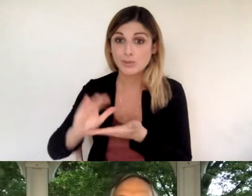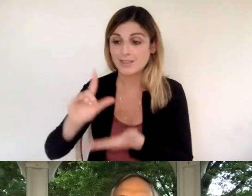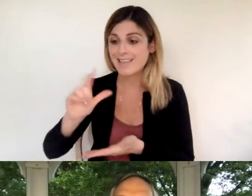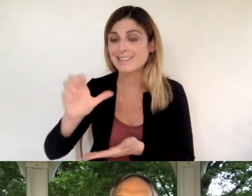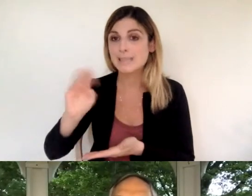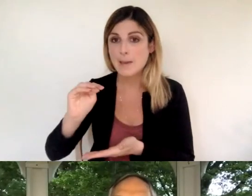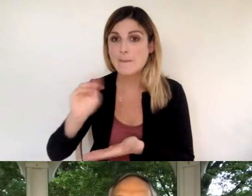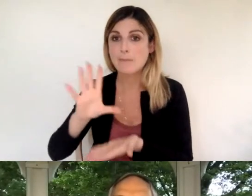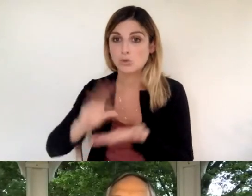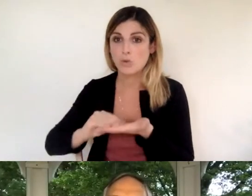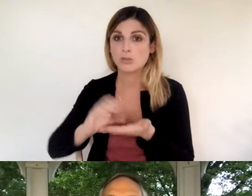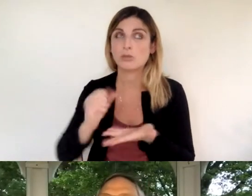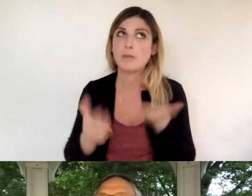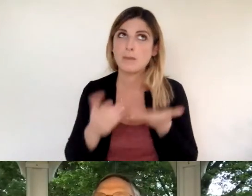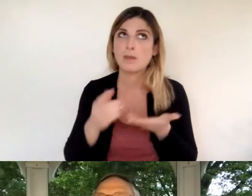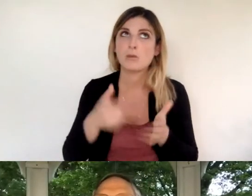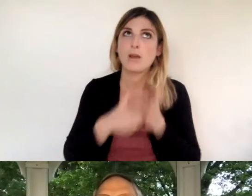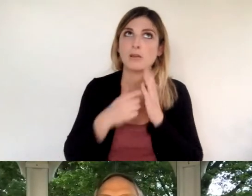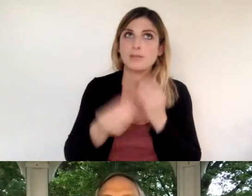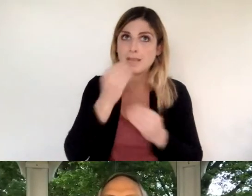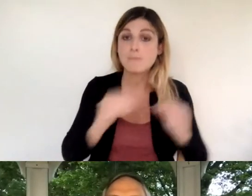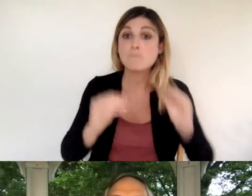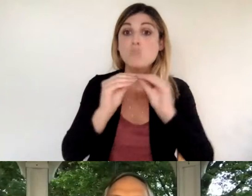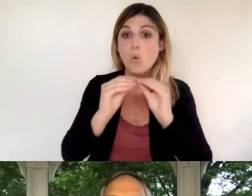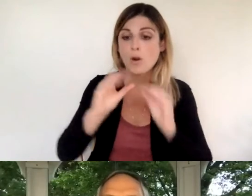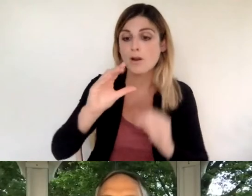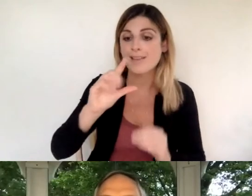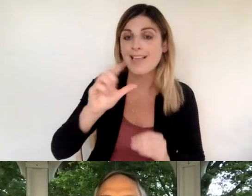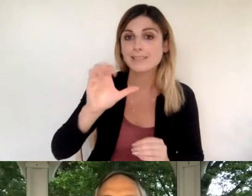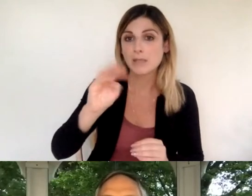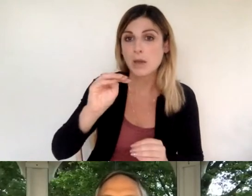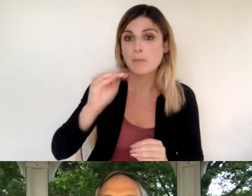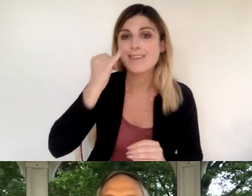eating a little bit more calcium if you're taking those medications.